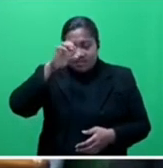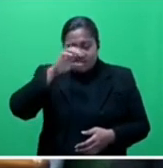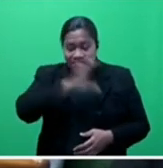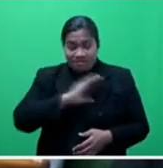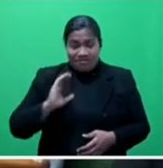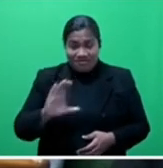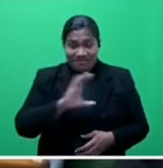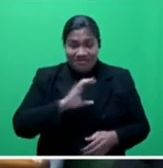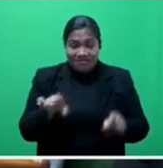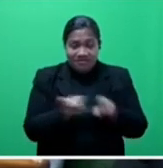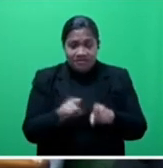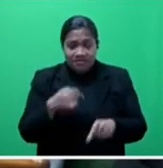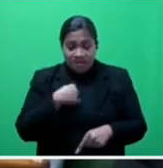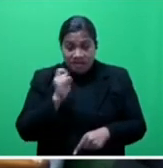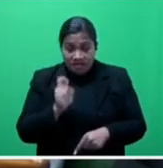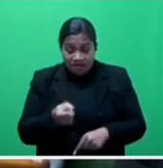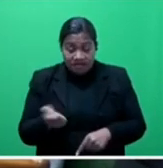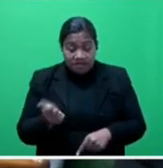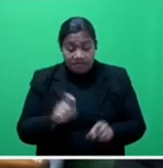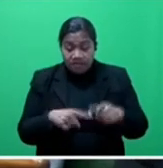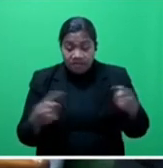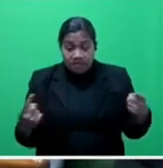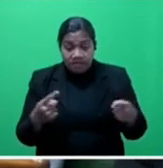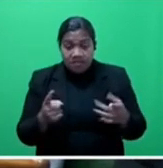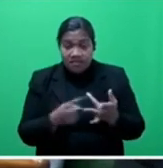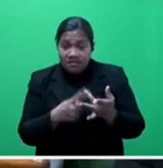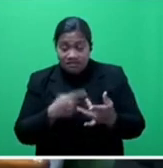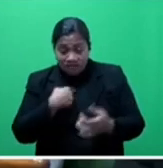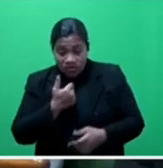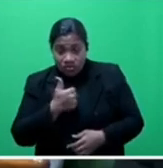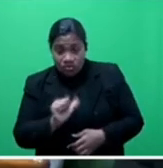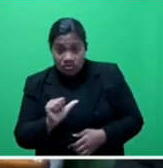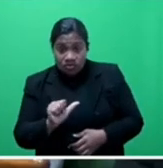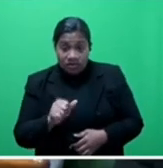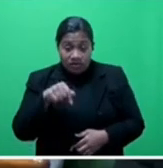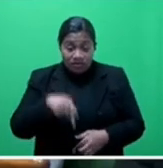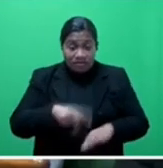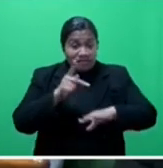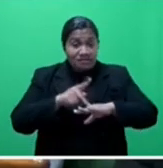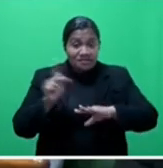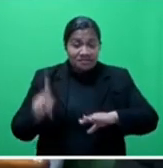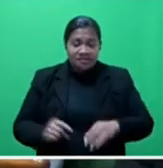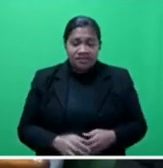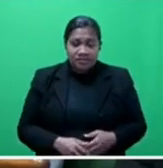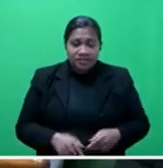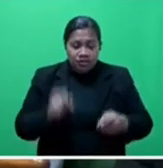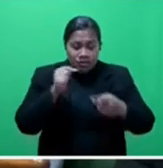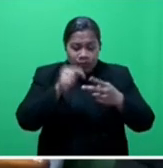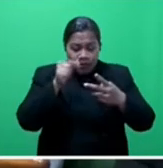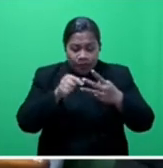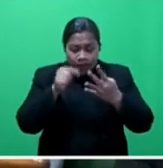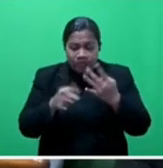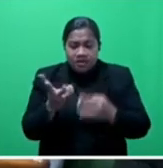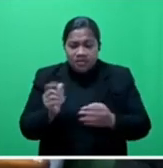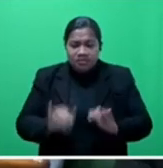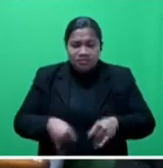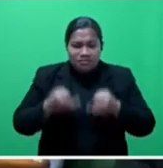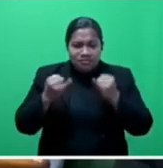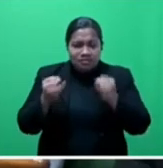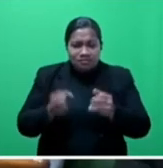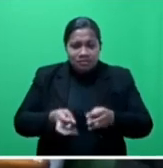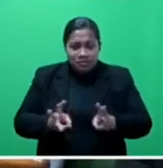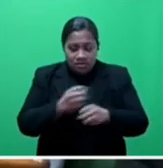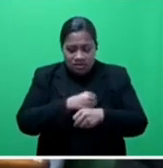is anything else I can be of use for in this august house, to point out such evil intentions that our